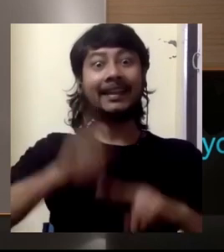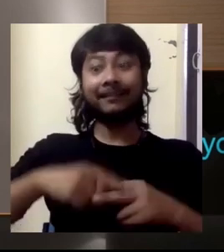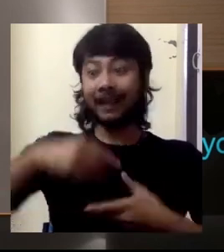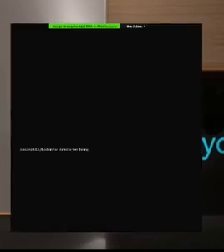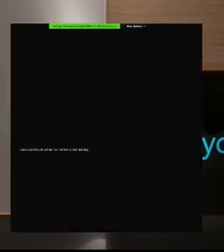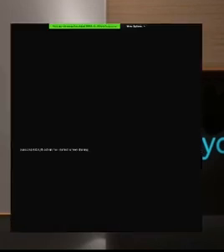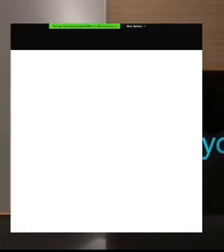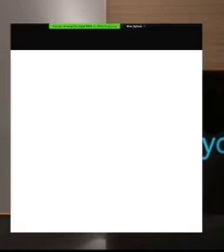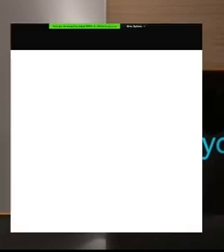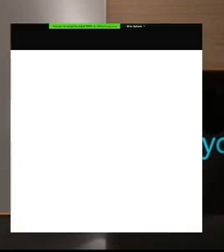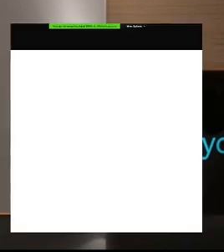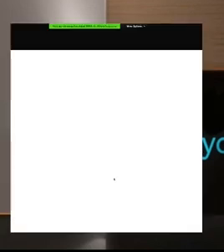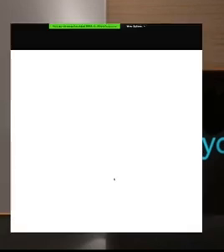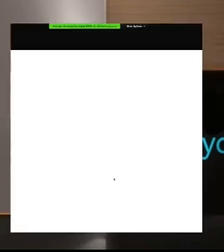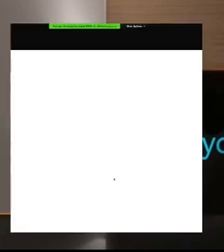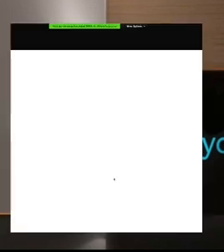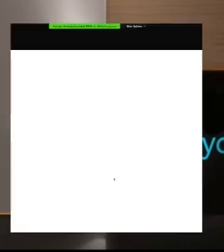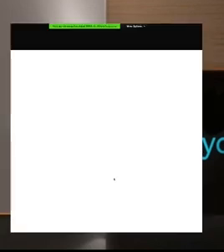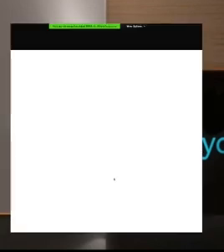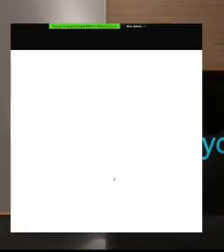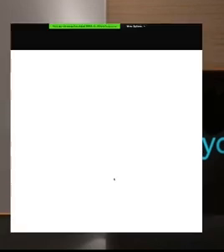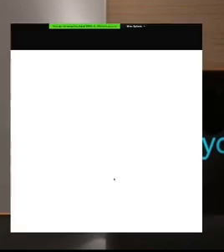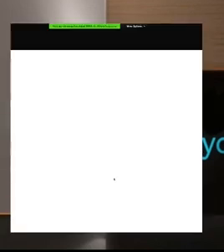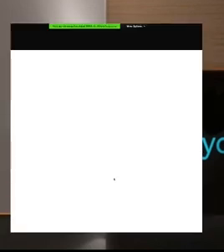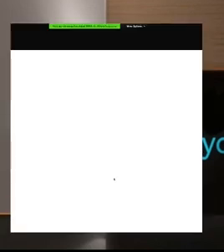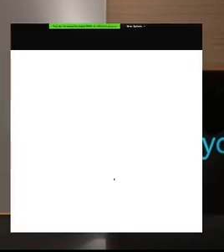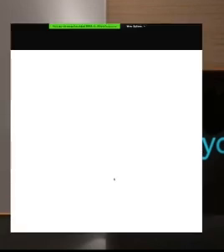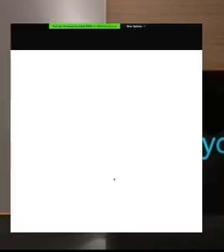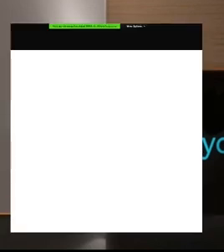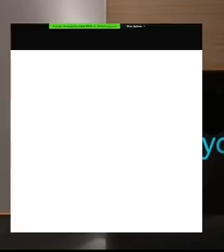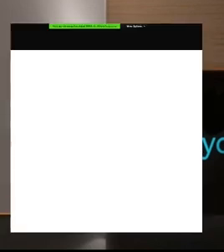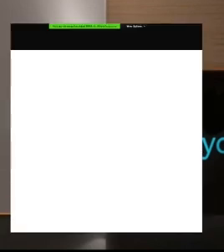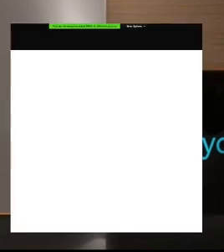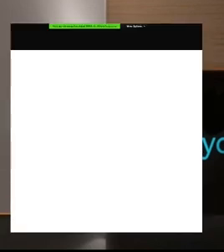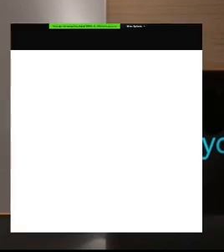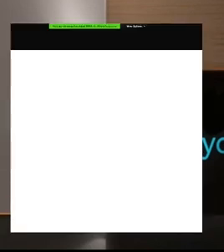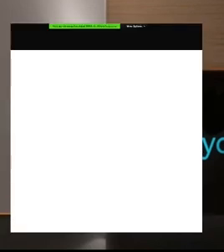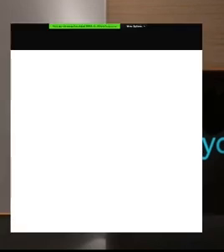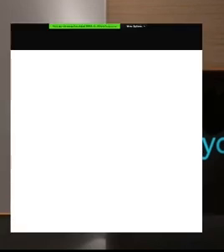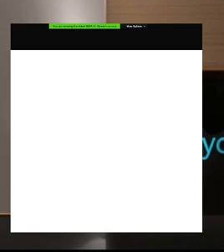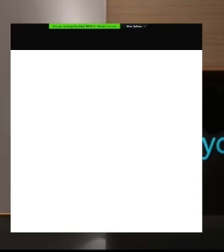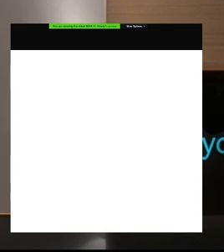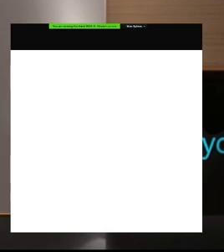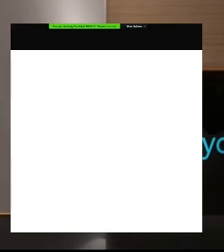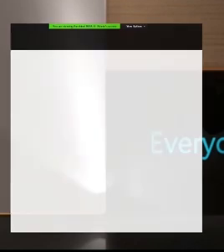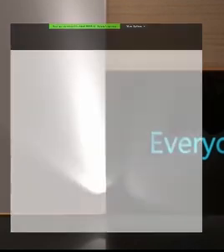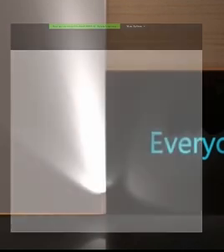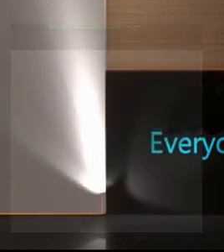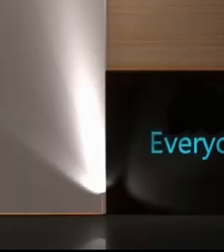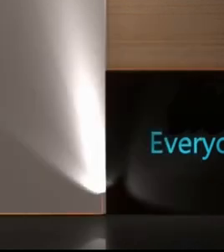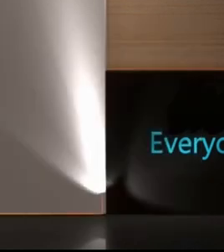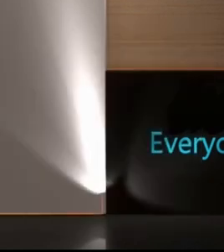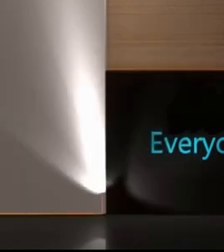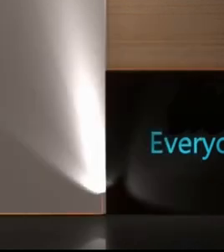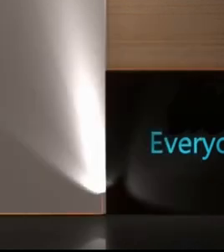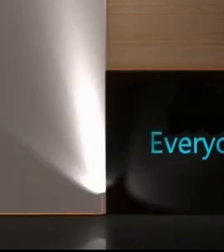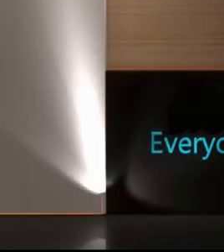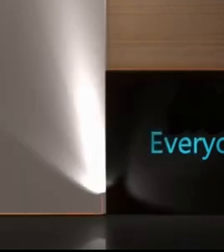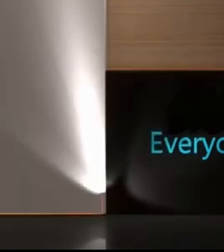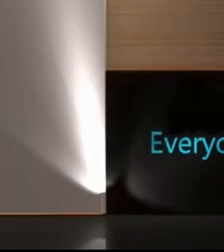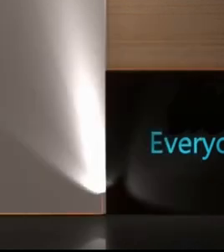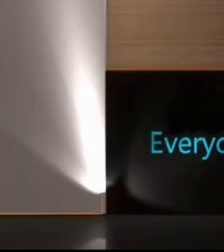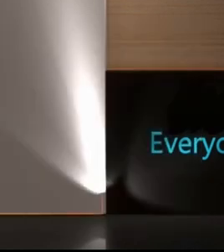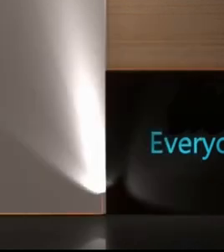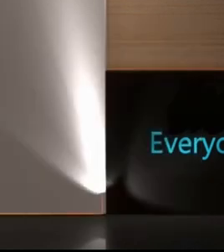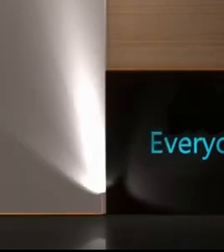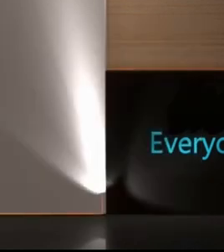bit in infrastructure, in the supply, in clinical services, and in all the rehabilitation and inclusion